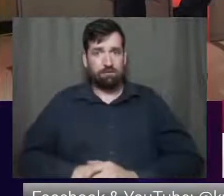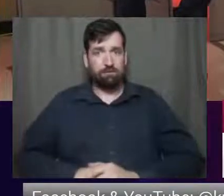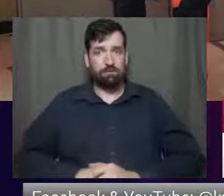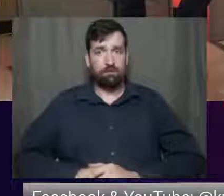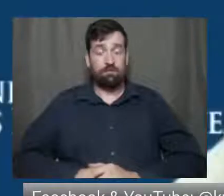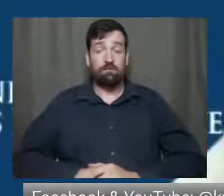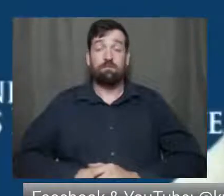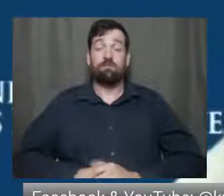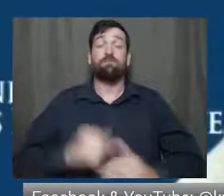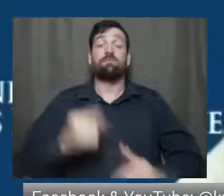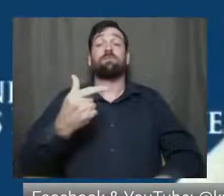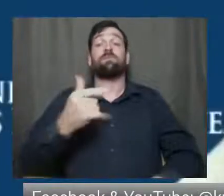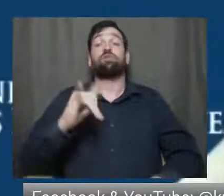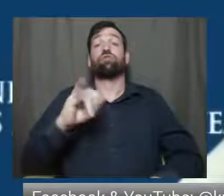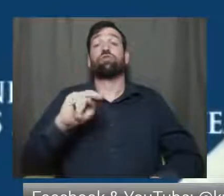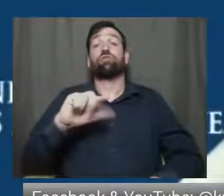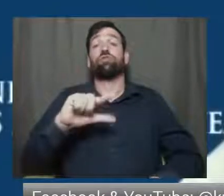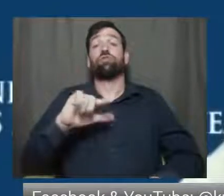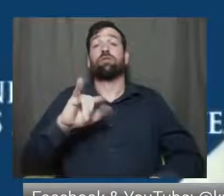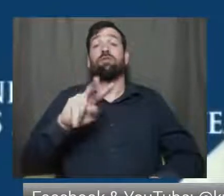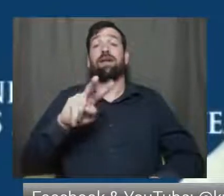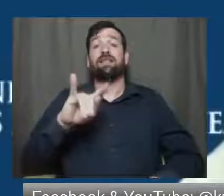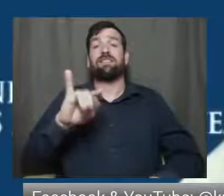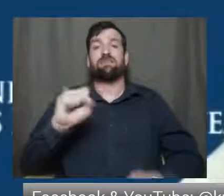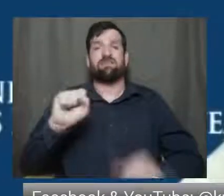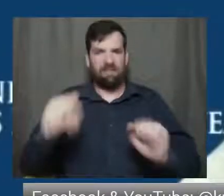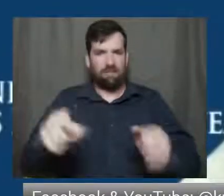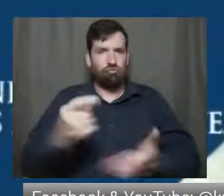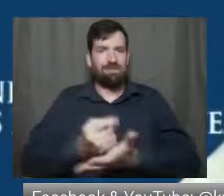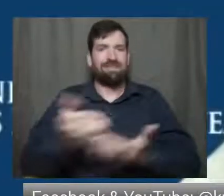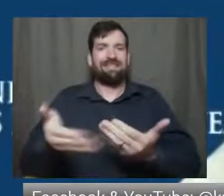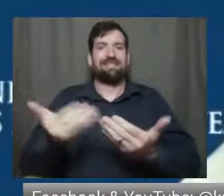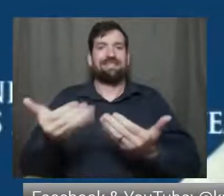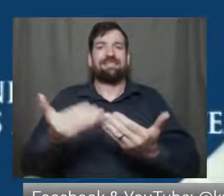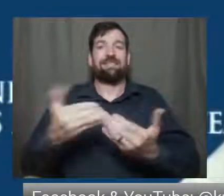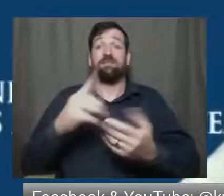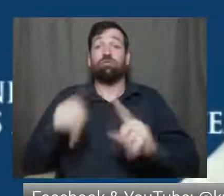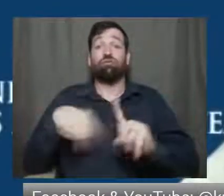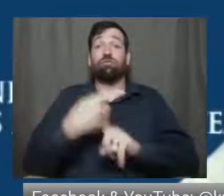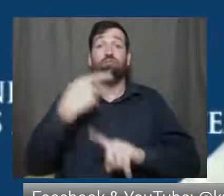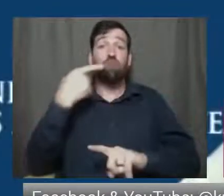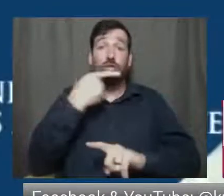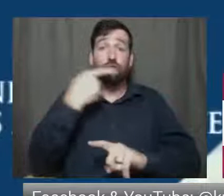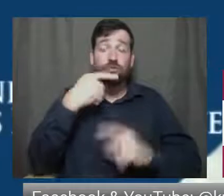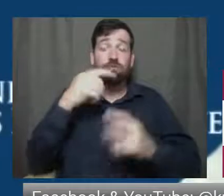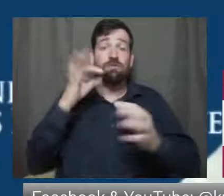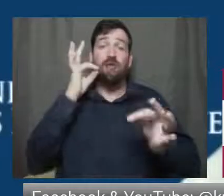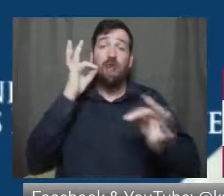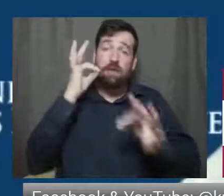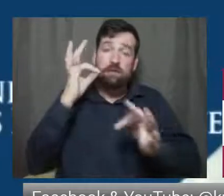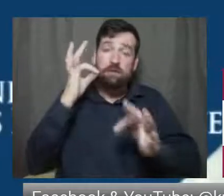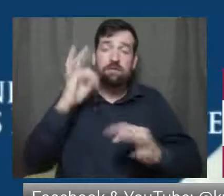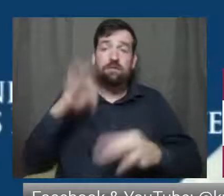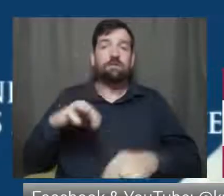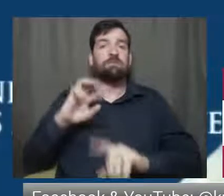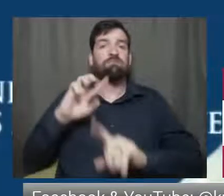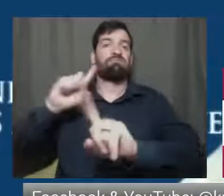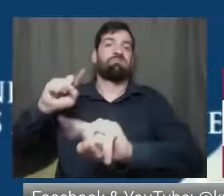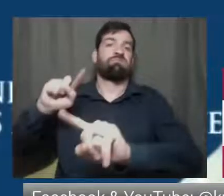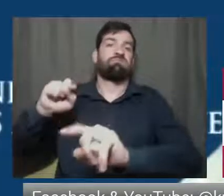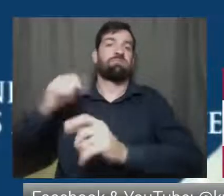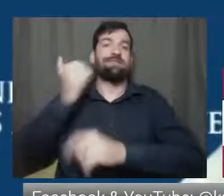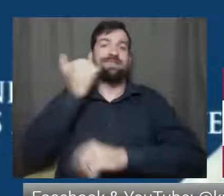Well, gingivitis, we can treat very easily just by brushing, flossing, go to the dentist every 6